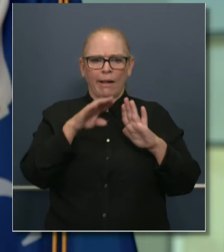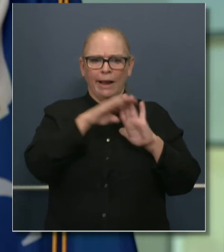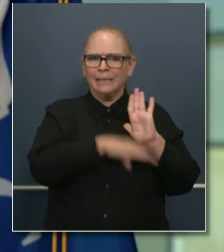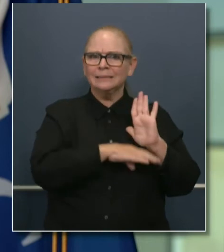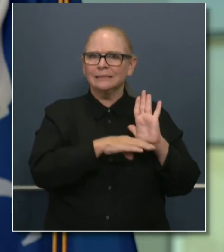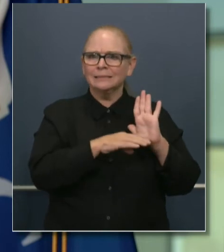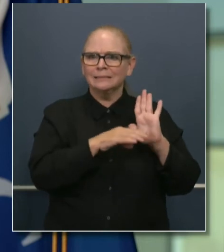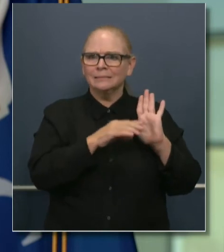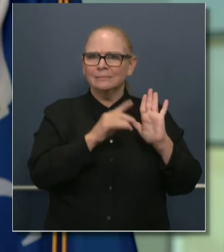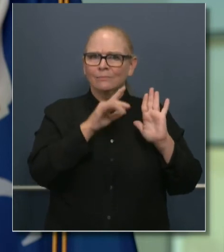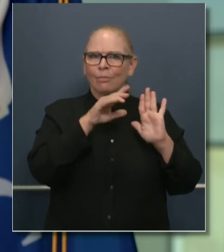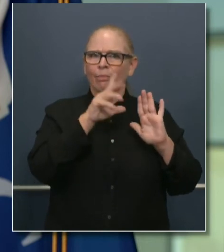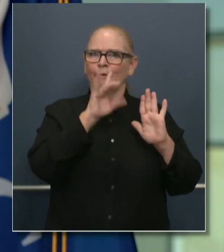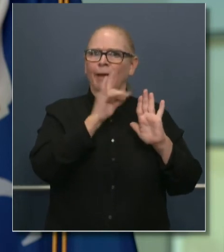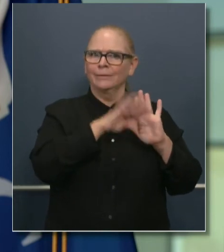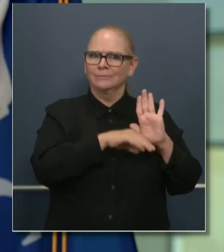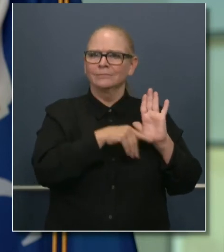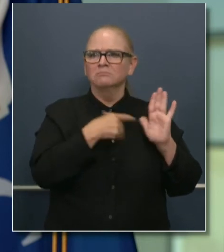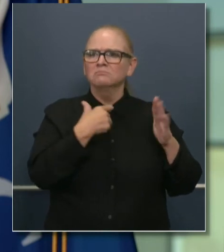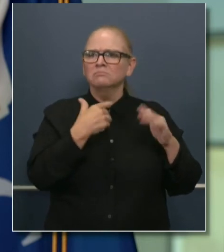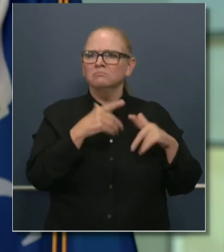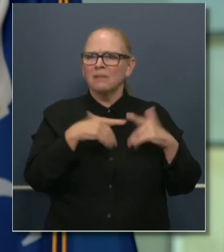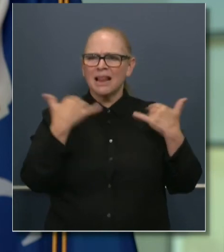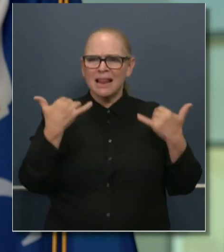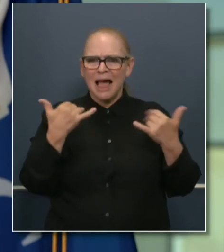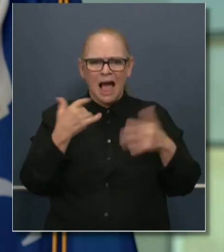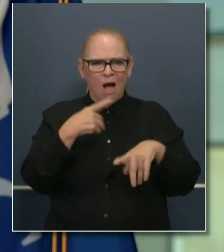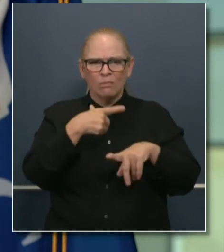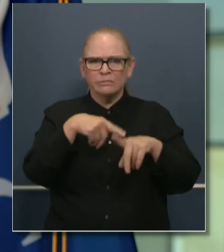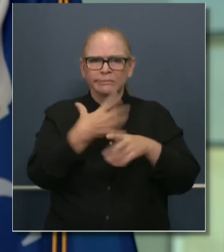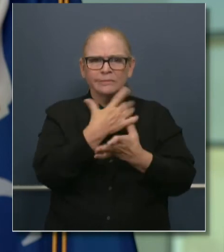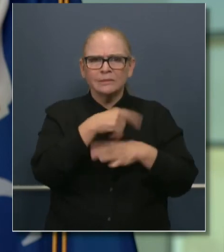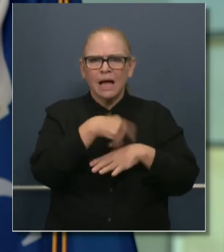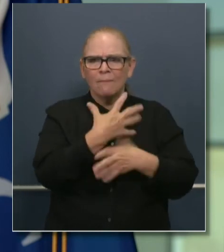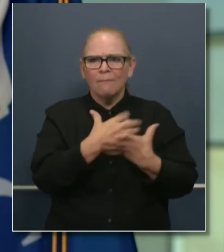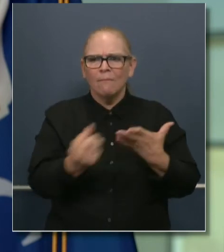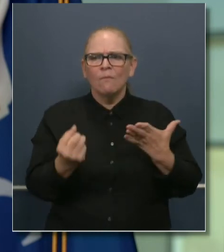is running out. So when will the details of this waiver process be